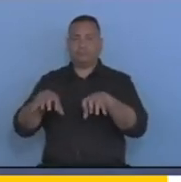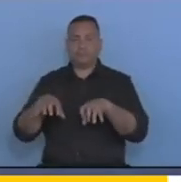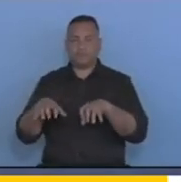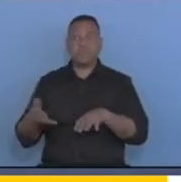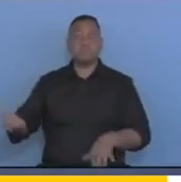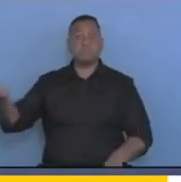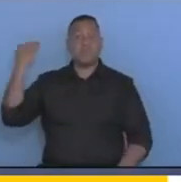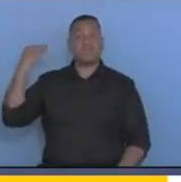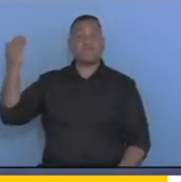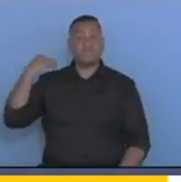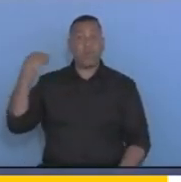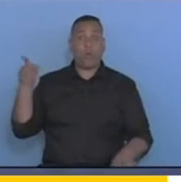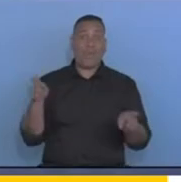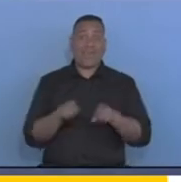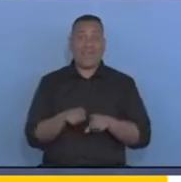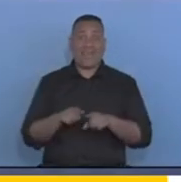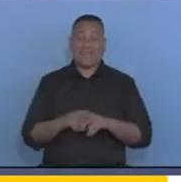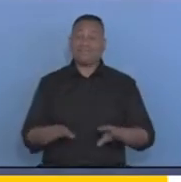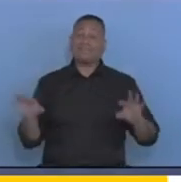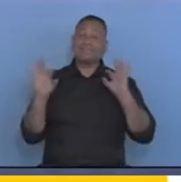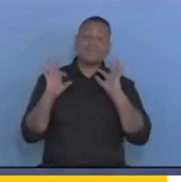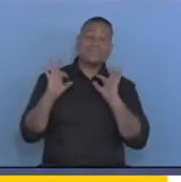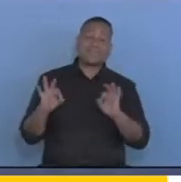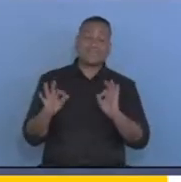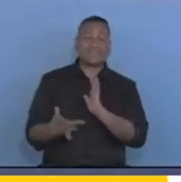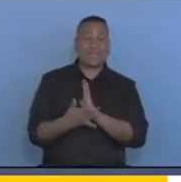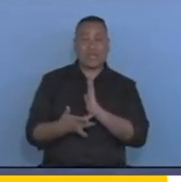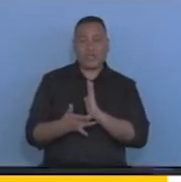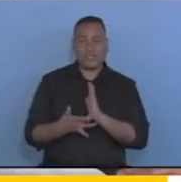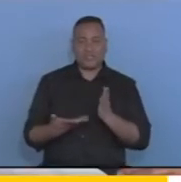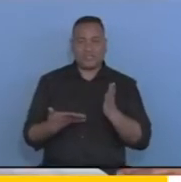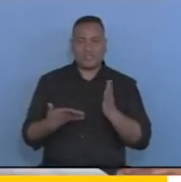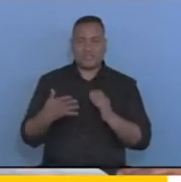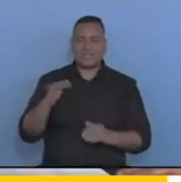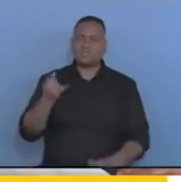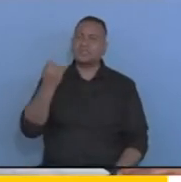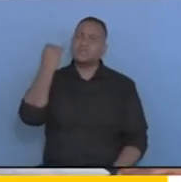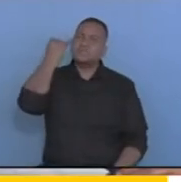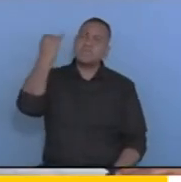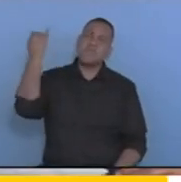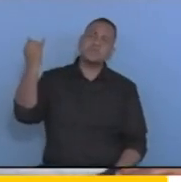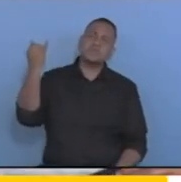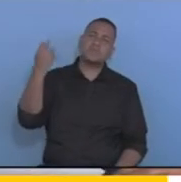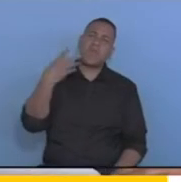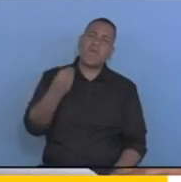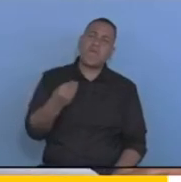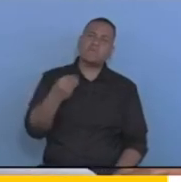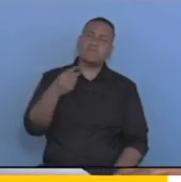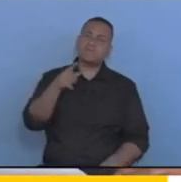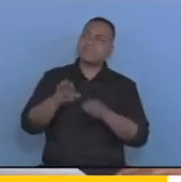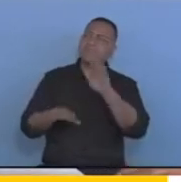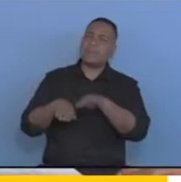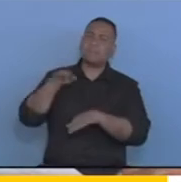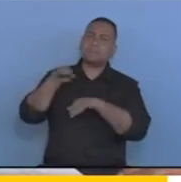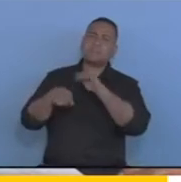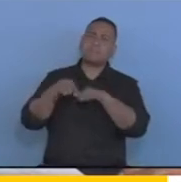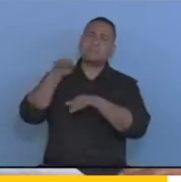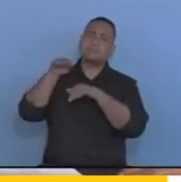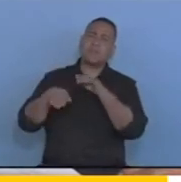edge of everything. Imagine climbing 100 steps, and nowadays we can just go into an elevator and push one button and here we